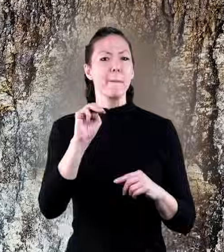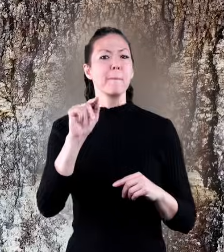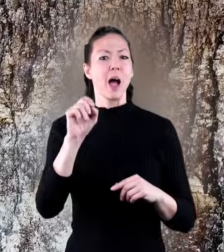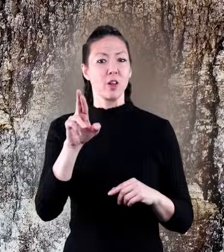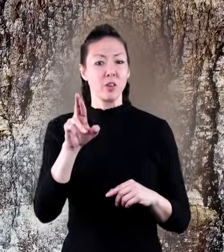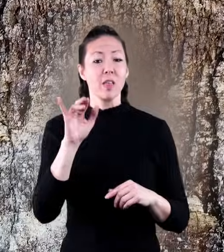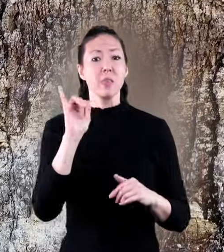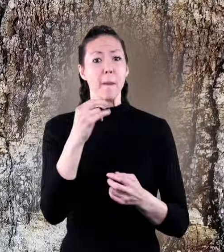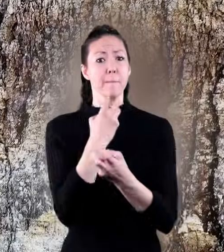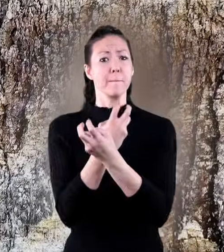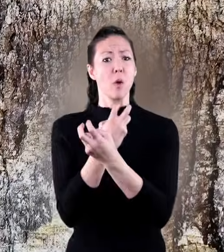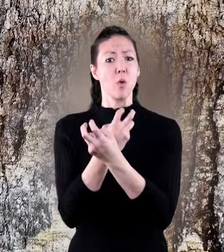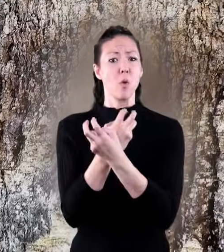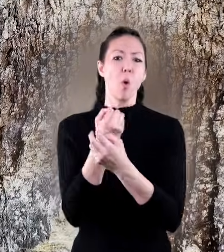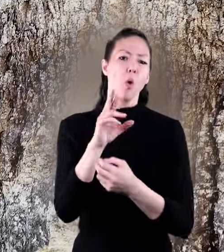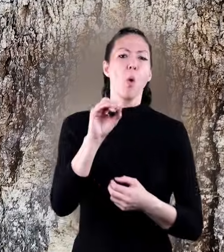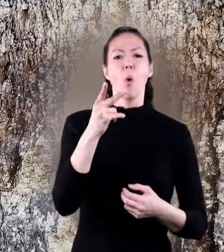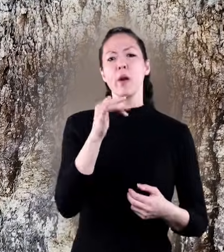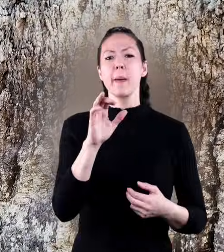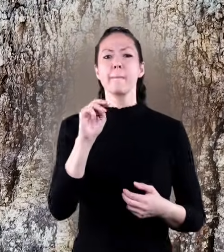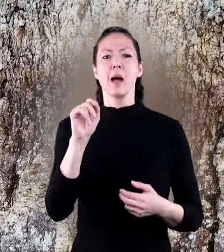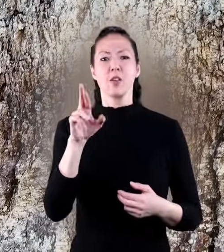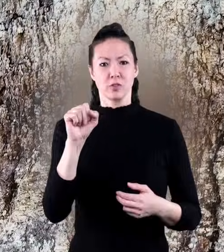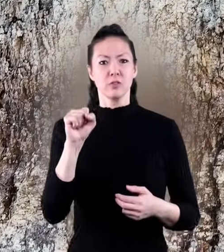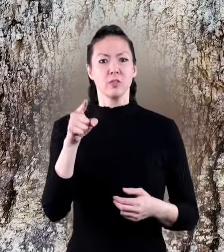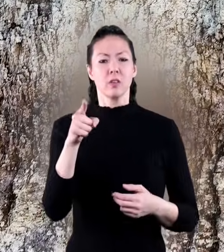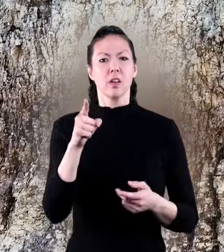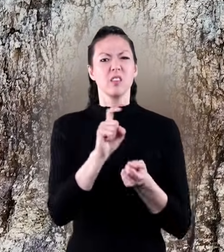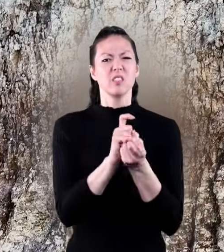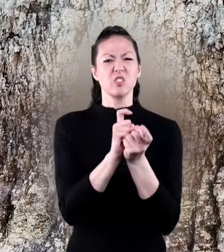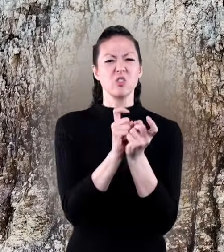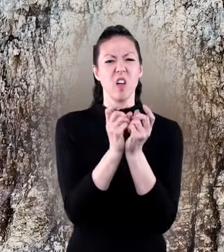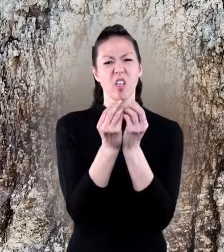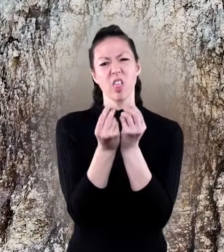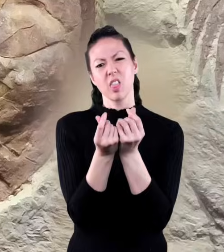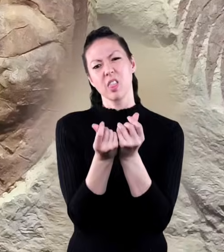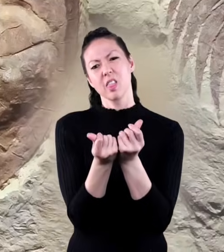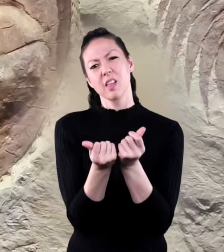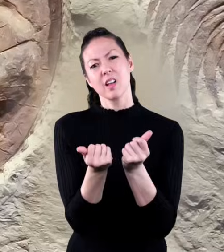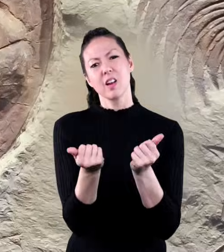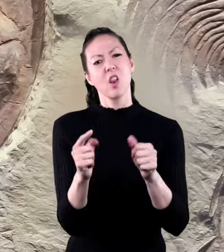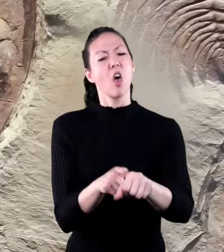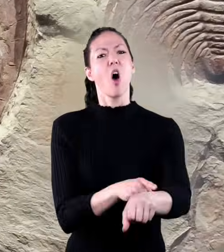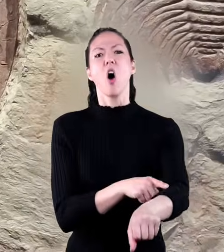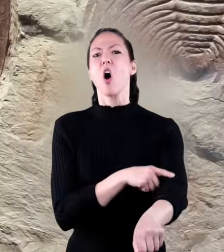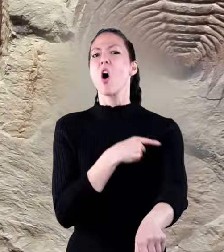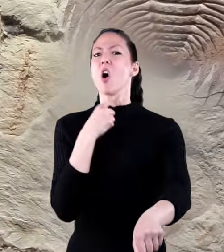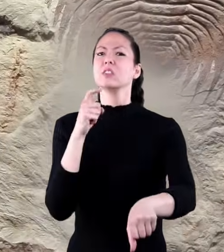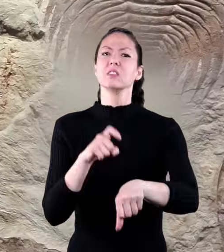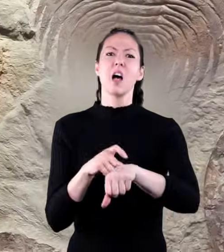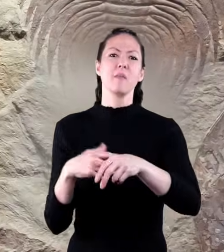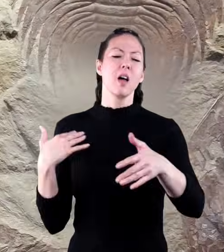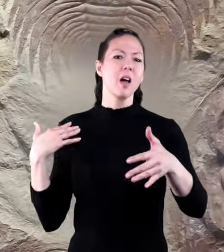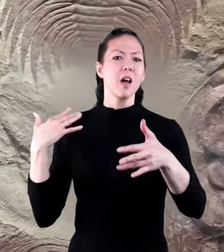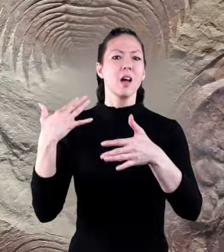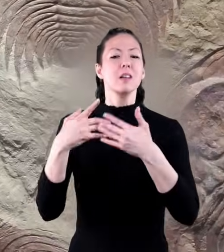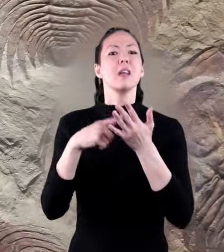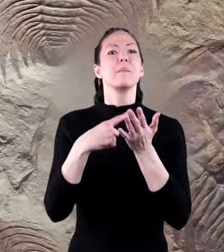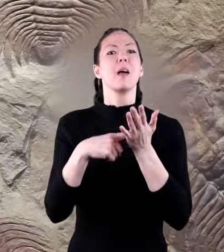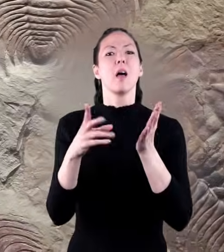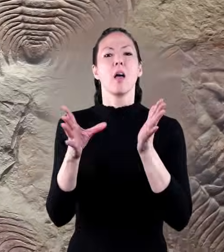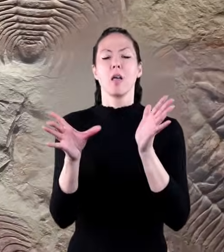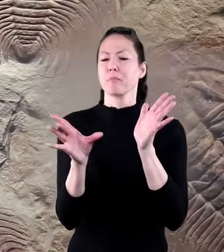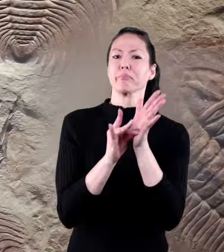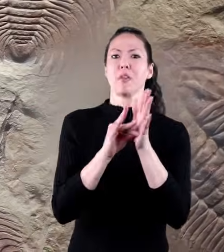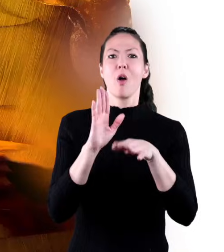When these bones or organic materials disintegrate, or fall apart, over a long time, they sometimes get